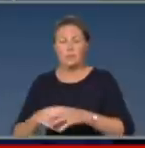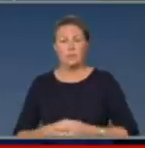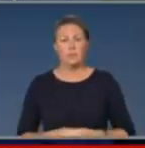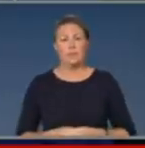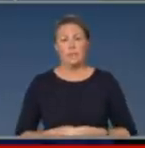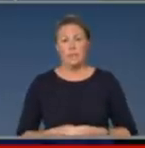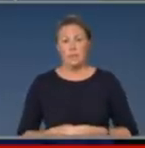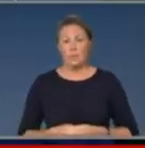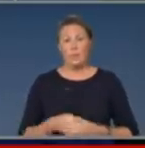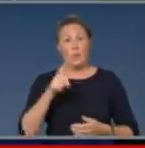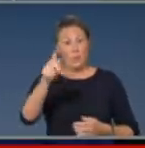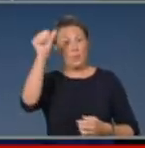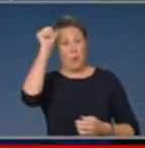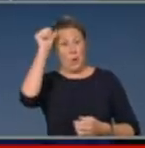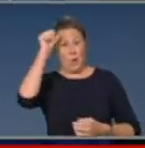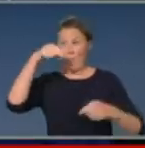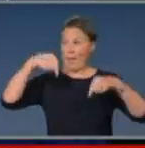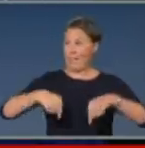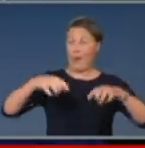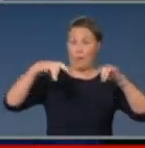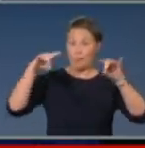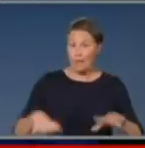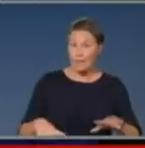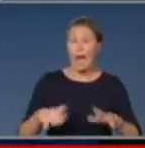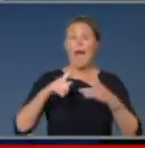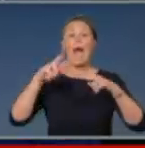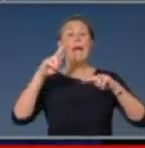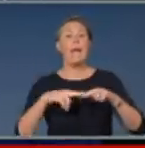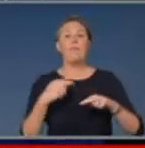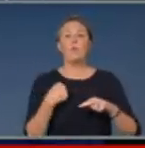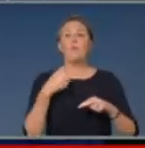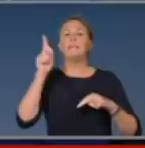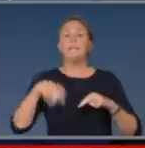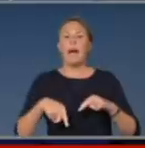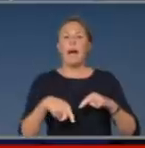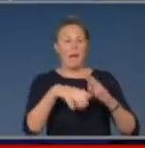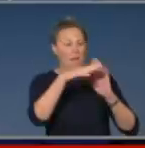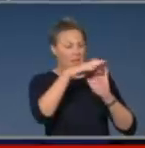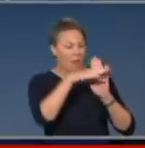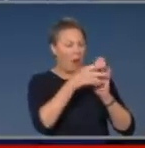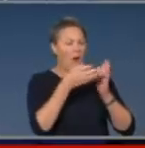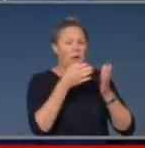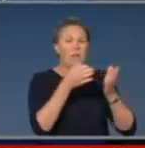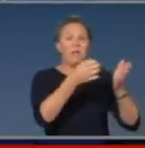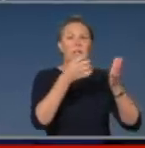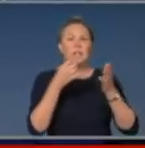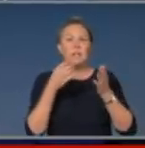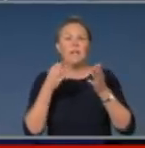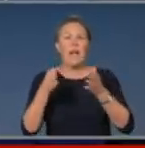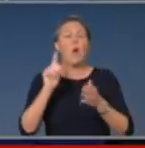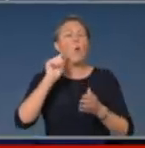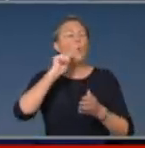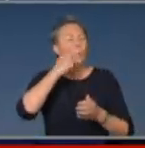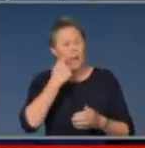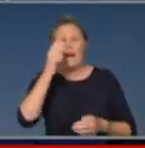across the country that when we take further steps to ease restrictions, of course, we will continue to see outbreaks. That is to be